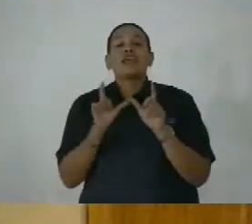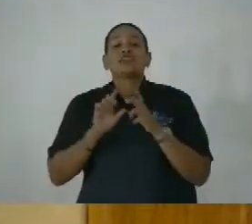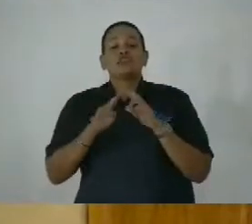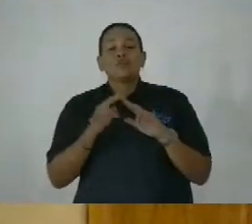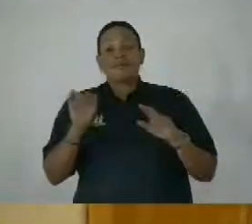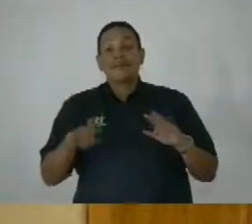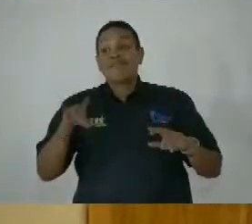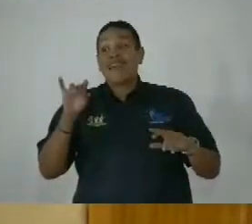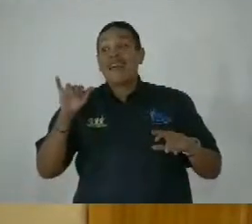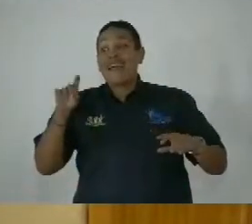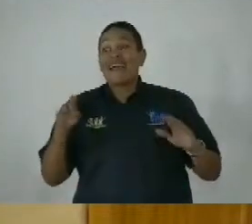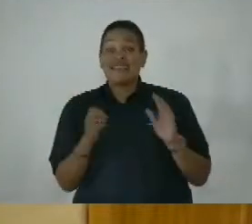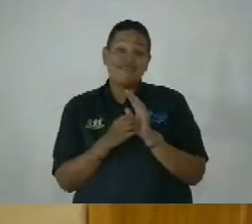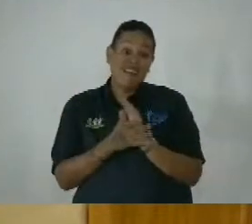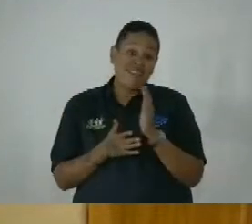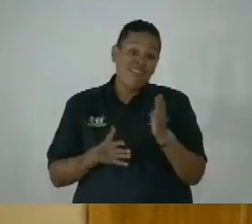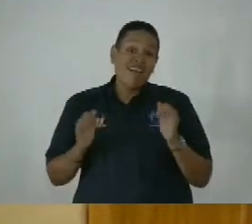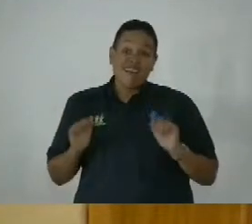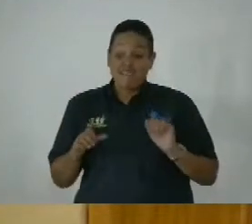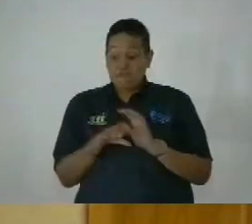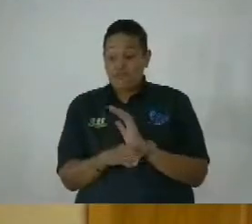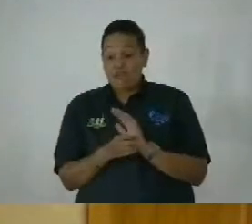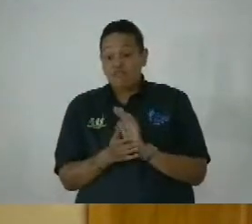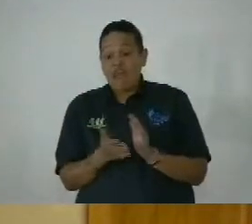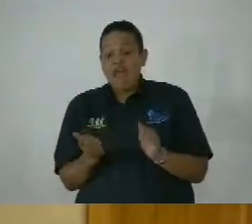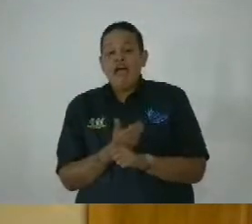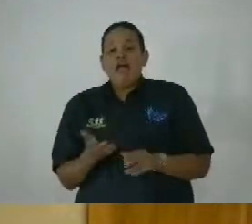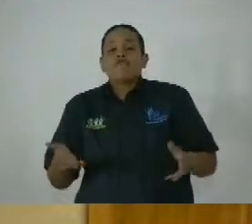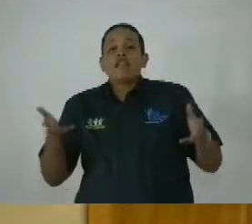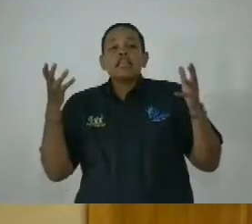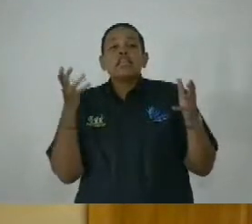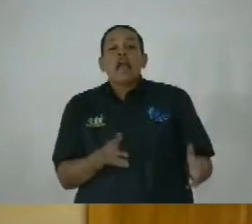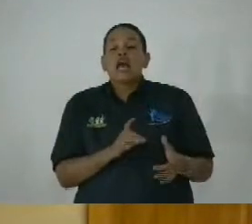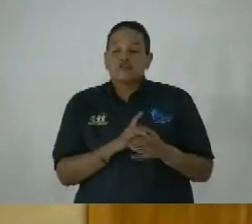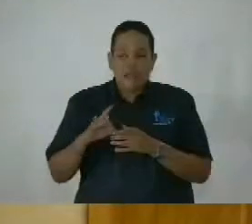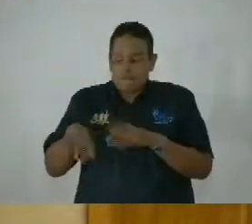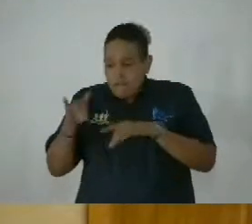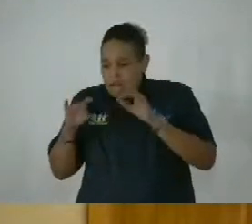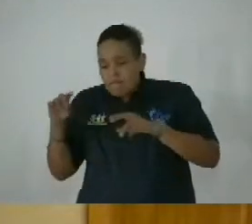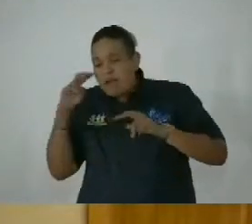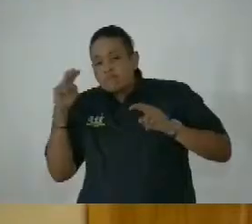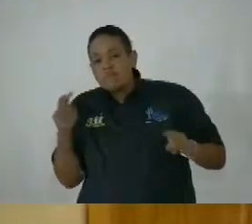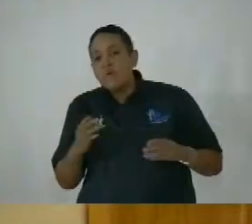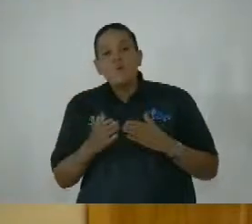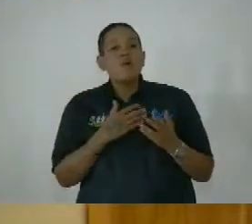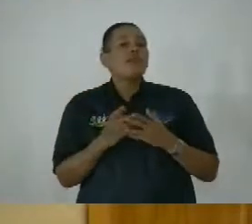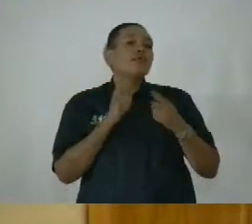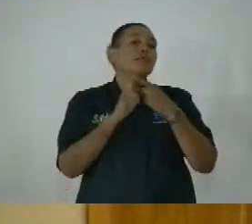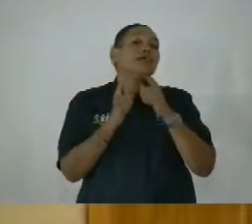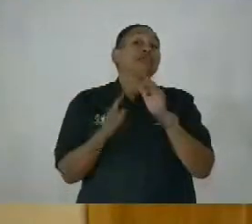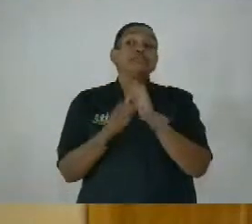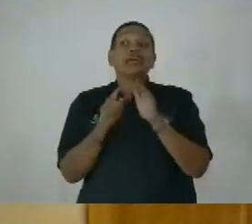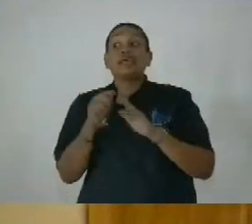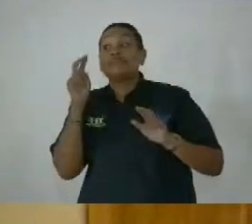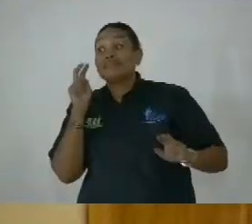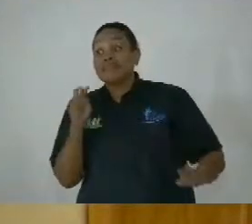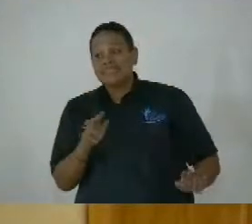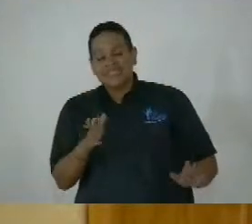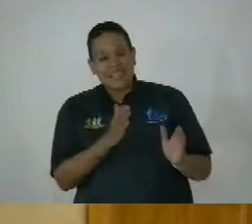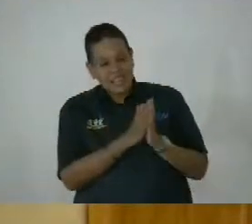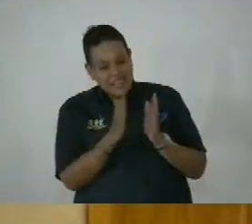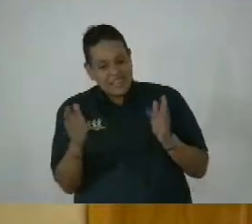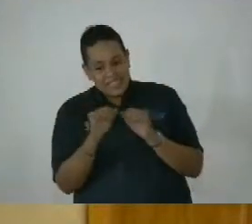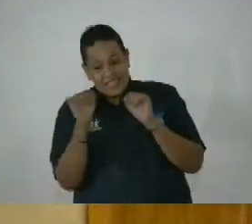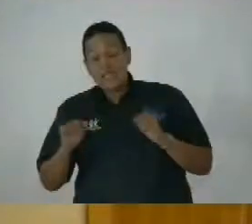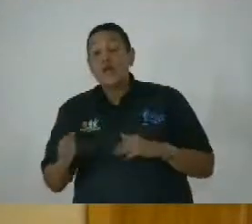find ID, the record, the criminal record, all that is related to that individual, whether positive or negative, across the system. And whether they're